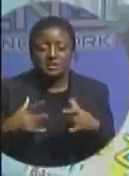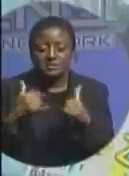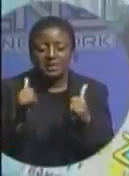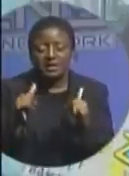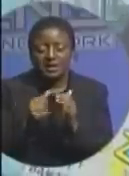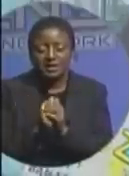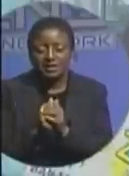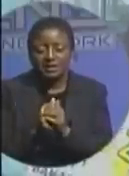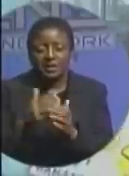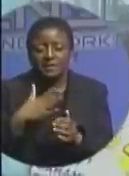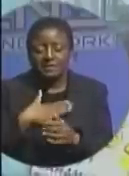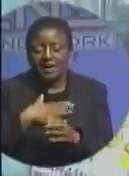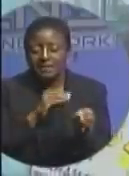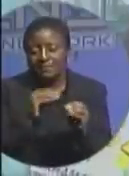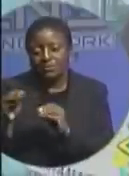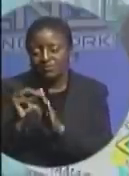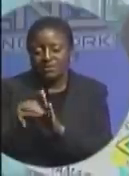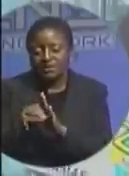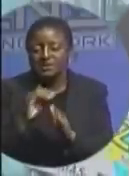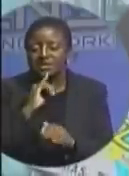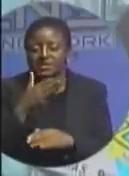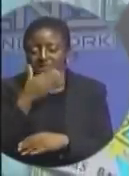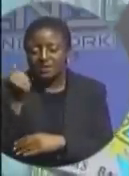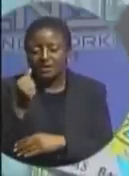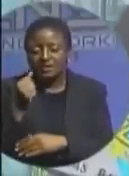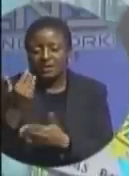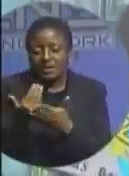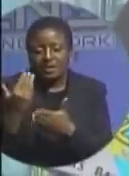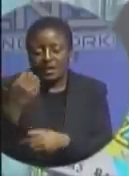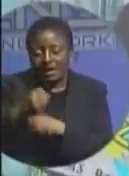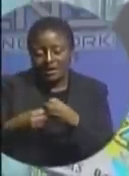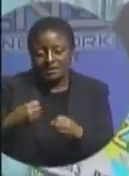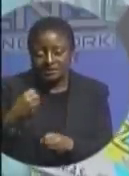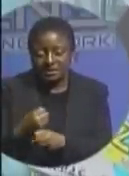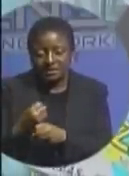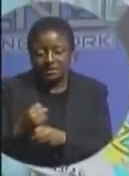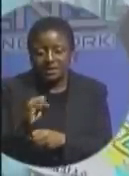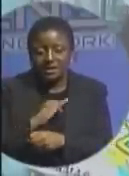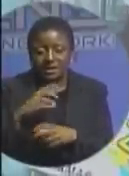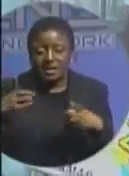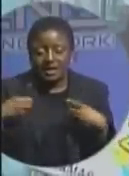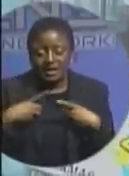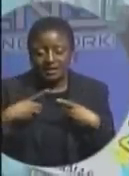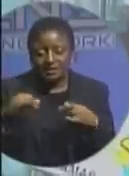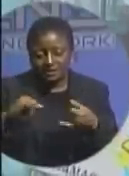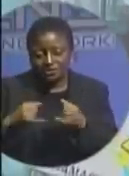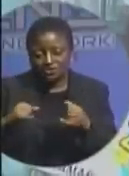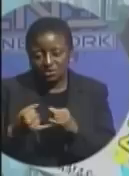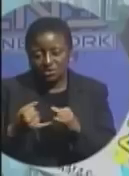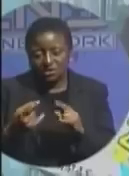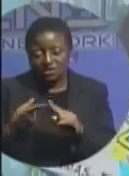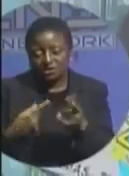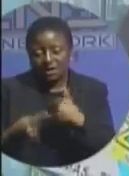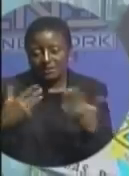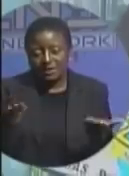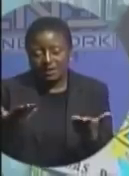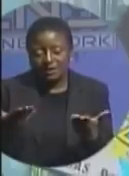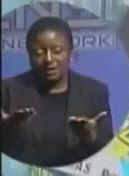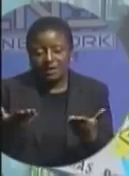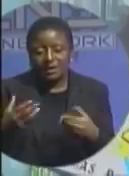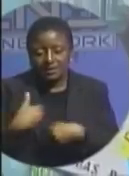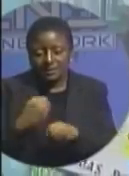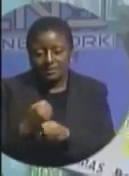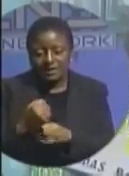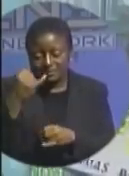Movement's better. I had a injury last year in this tournament, lost first round. So to come here and make finals, you know, I'm extremely proud. I'm extra